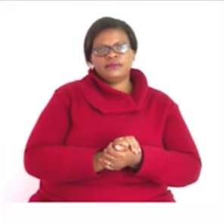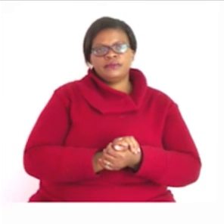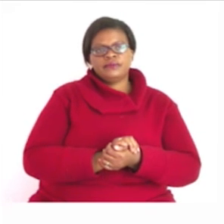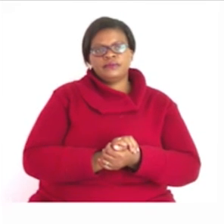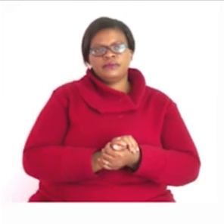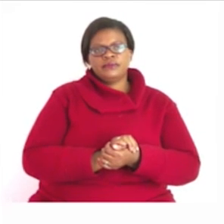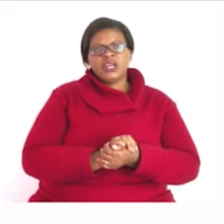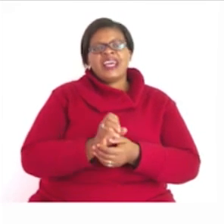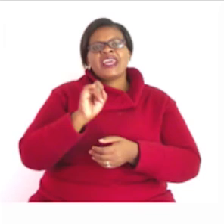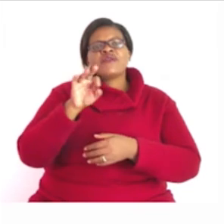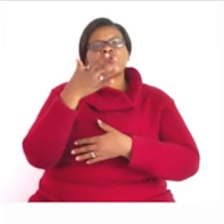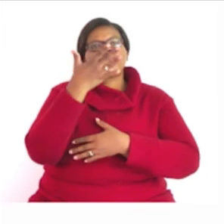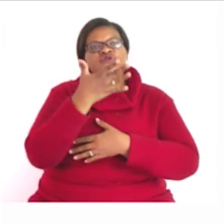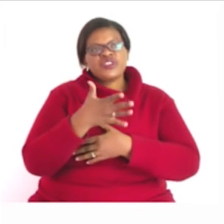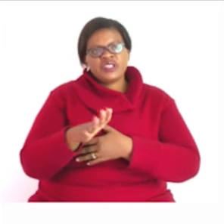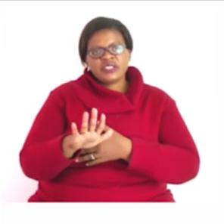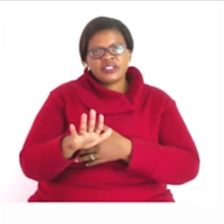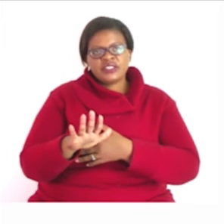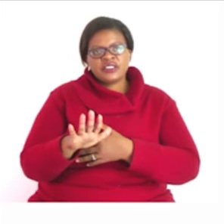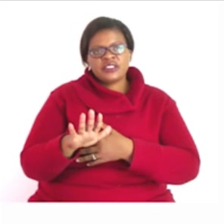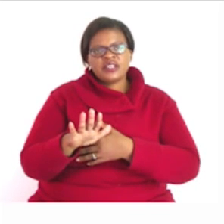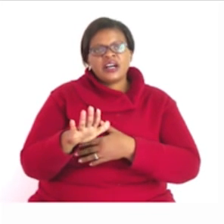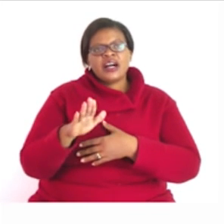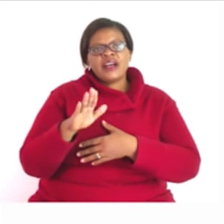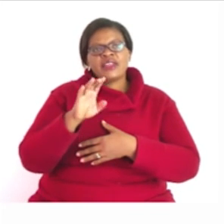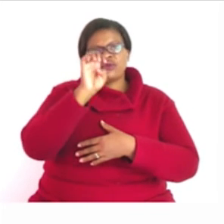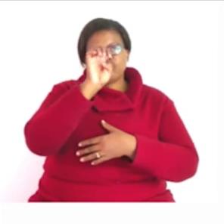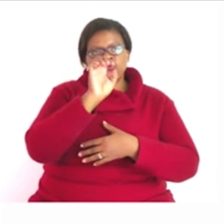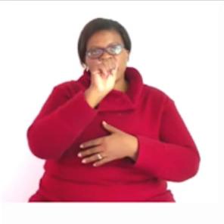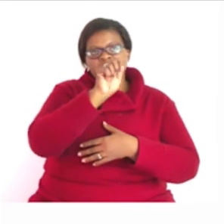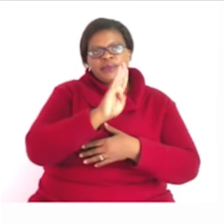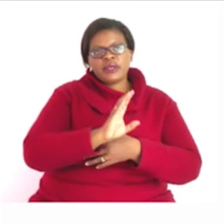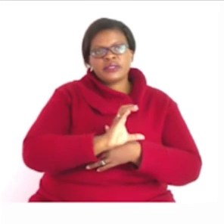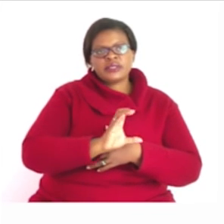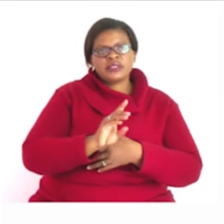Now, once you are done, at least up to E, you're going to notice certain things.